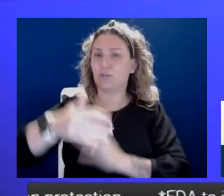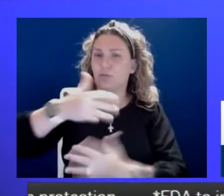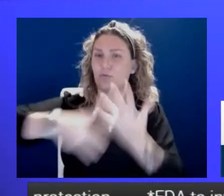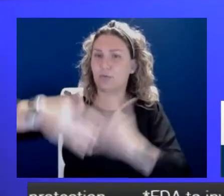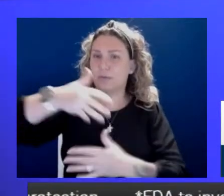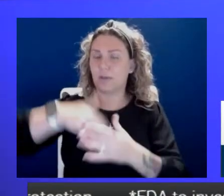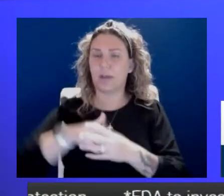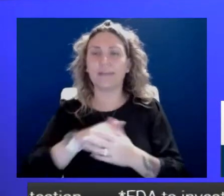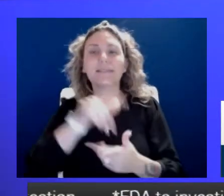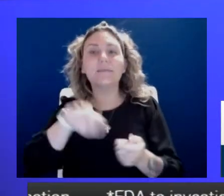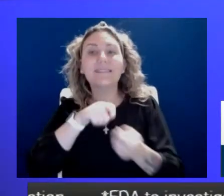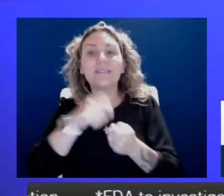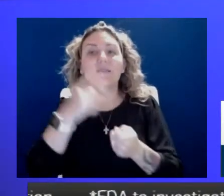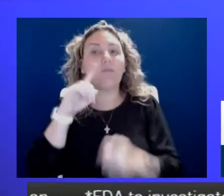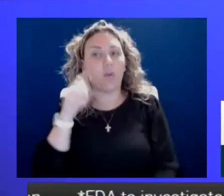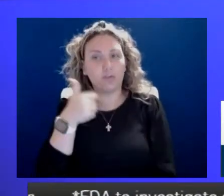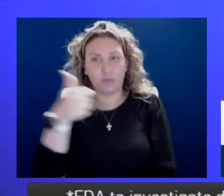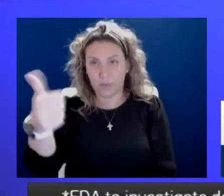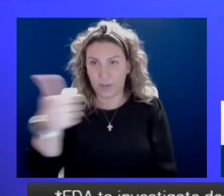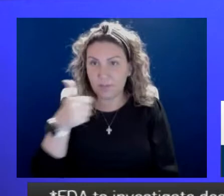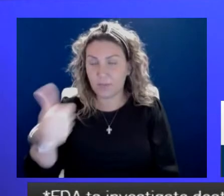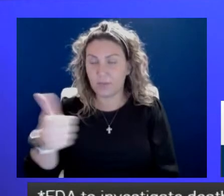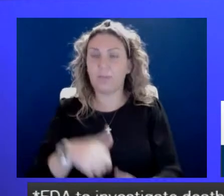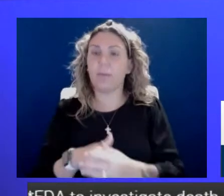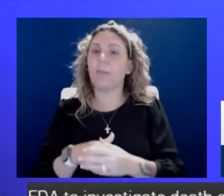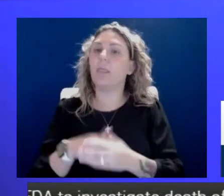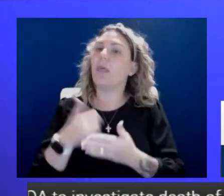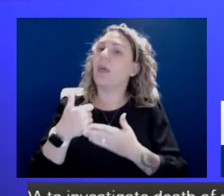for transportation in order to help patients with